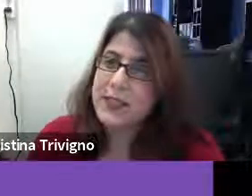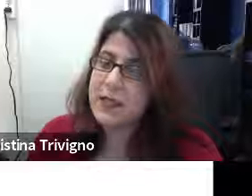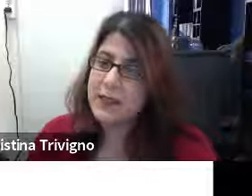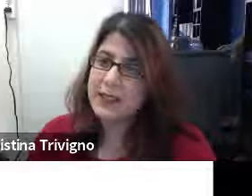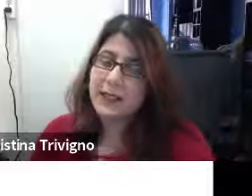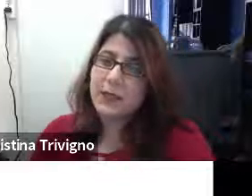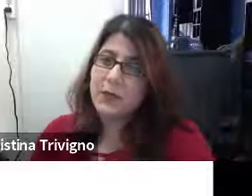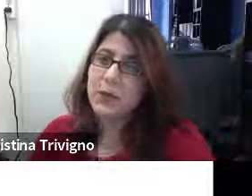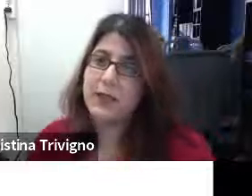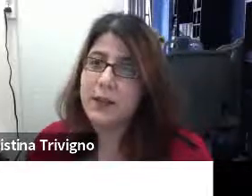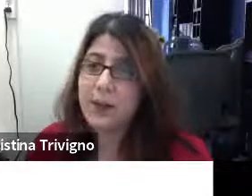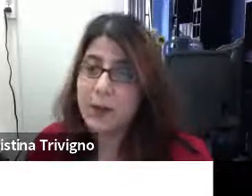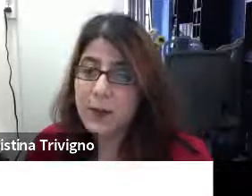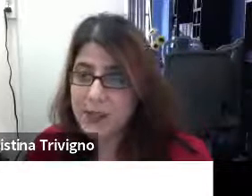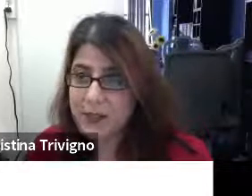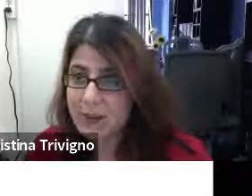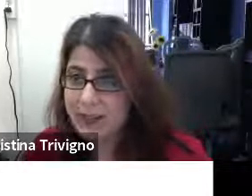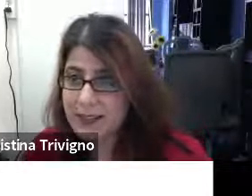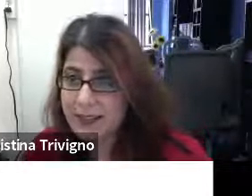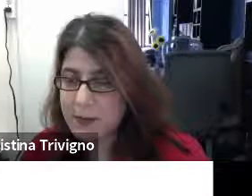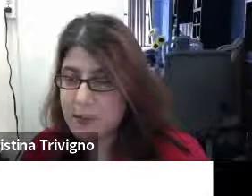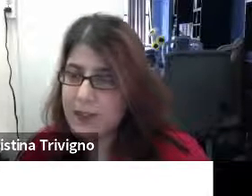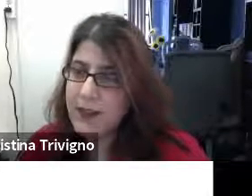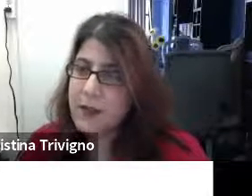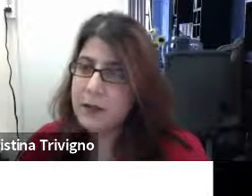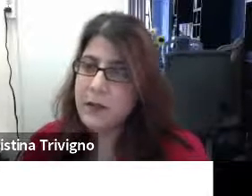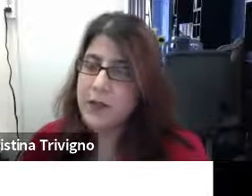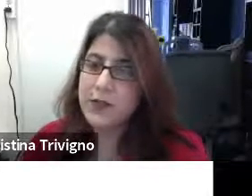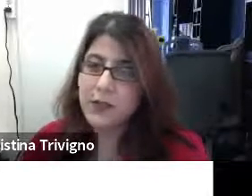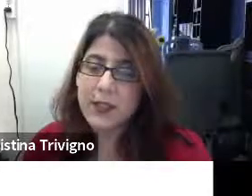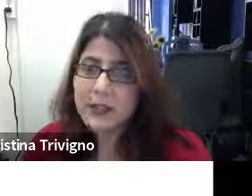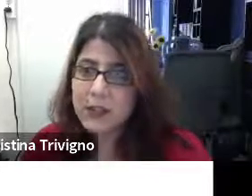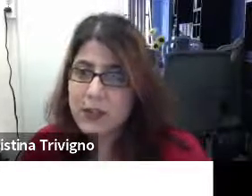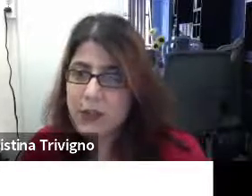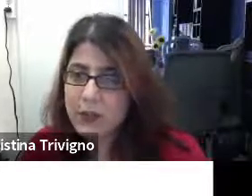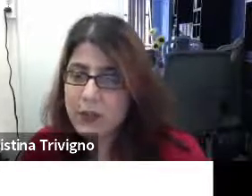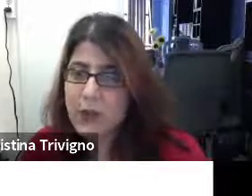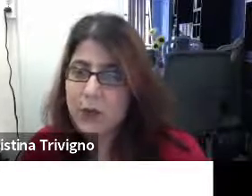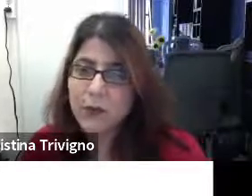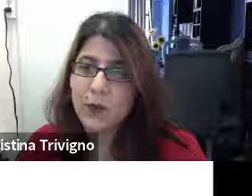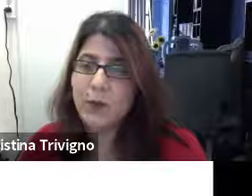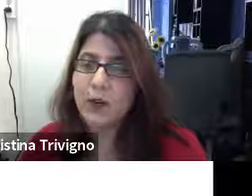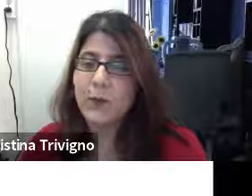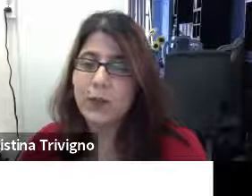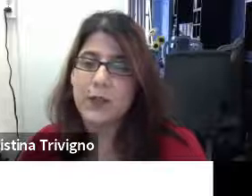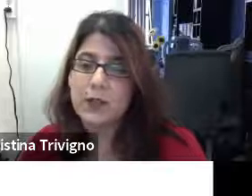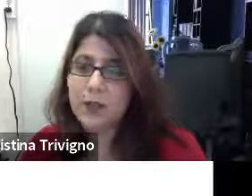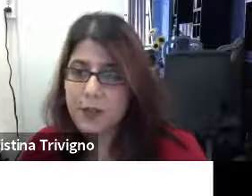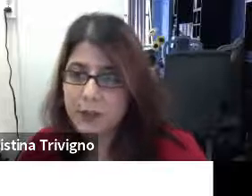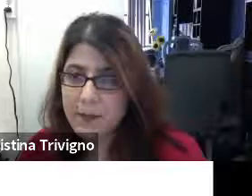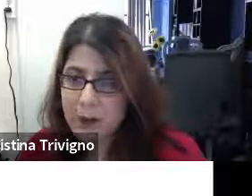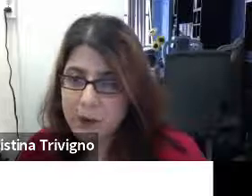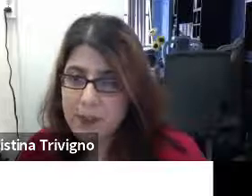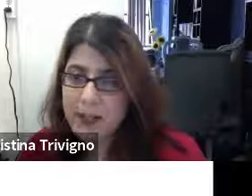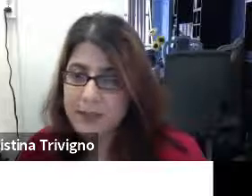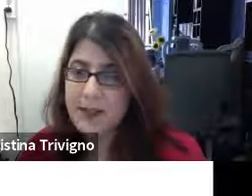improve accessibility in that realm is have our websites be accessible. There's an organization called the World Wide Web